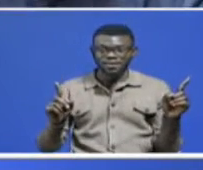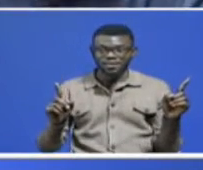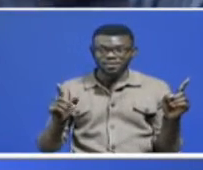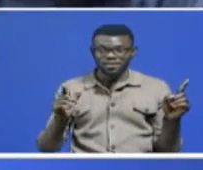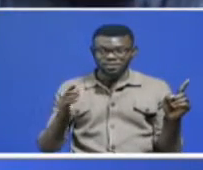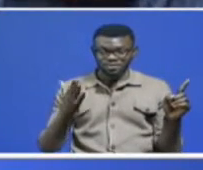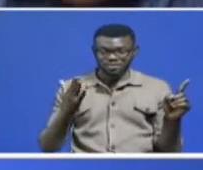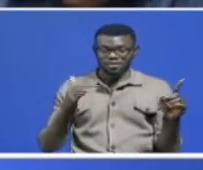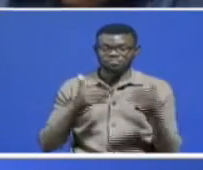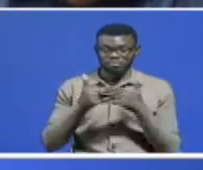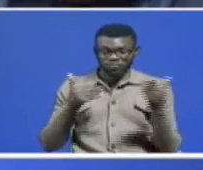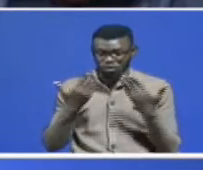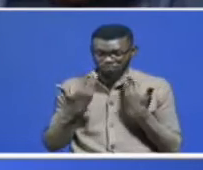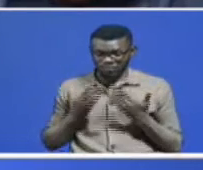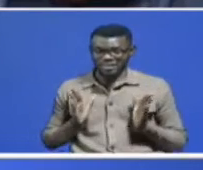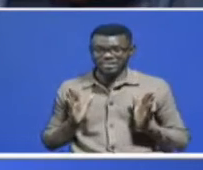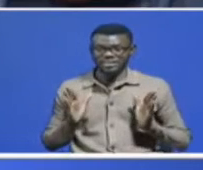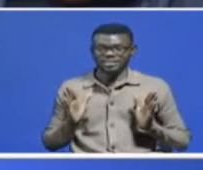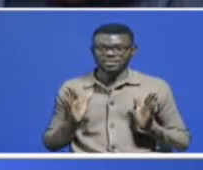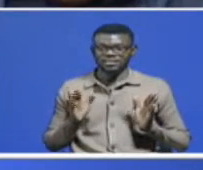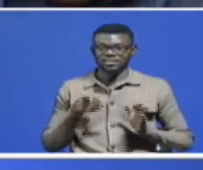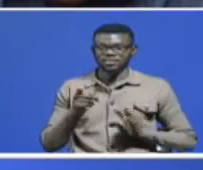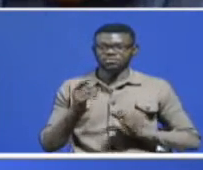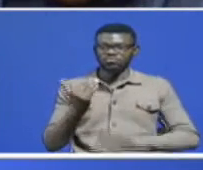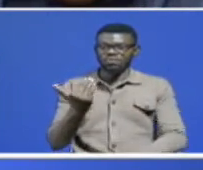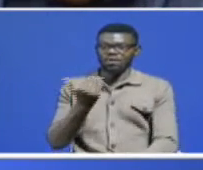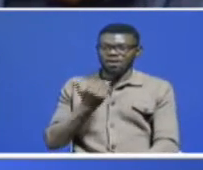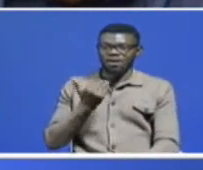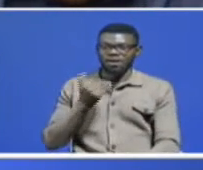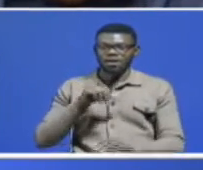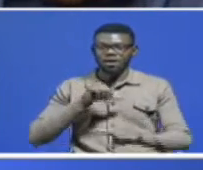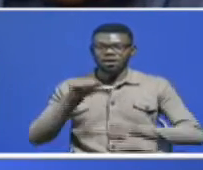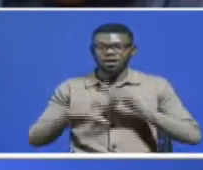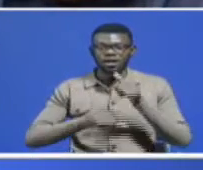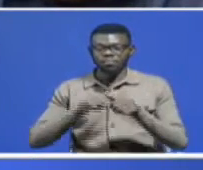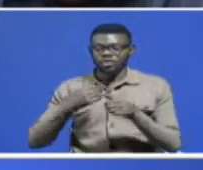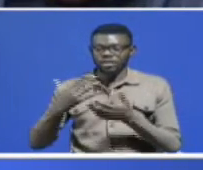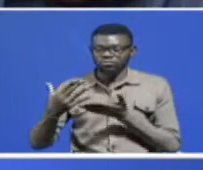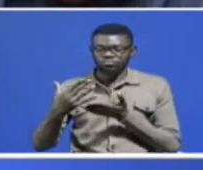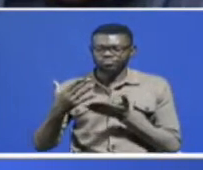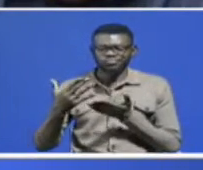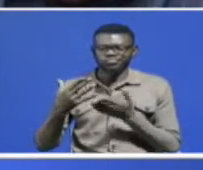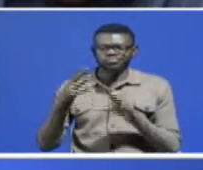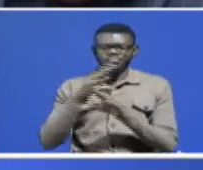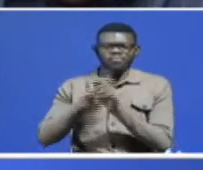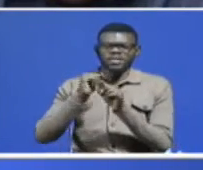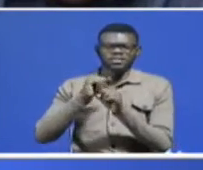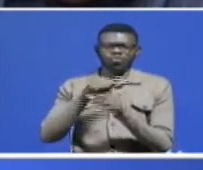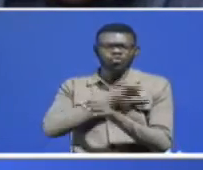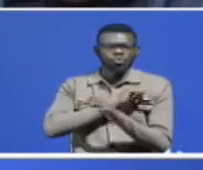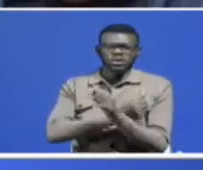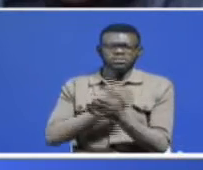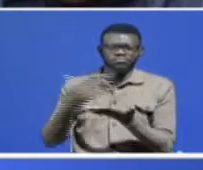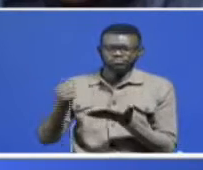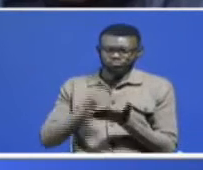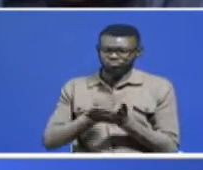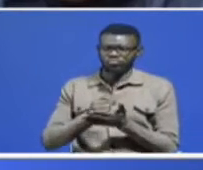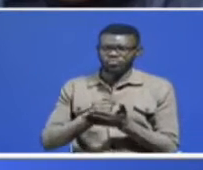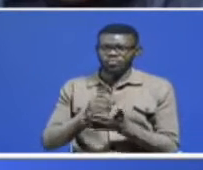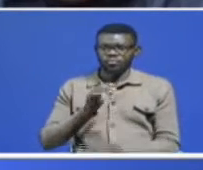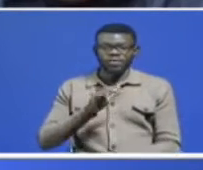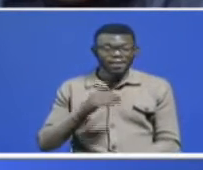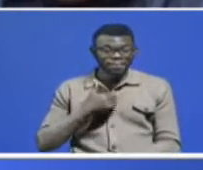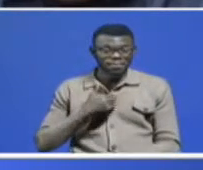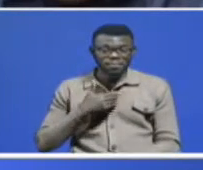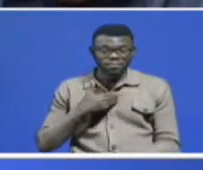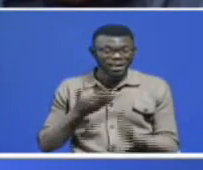before I go, you asked me about the appointing authority of the president. On the issues of imperial presidency, which